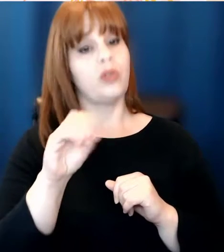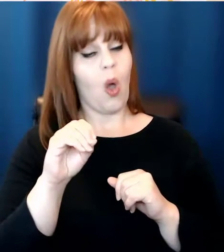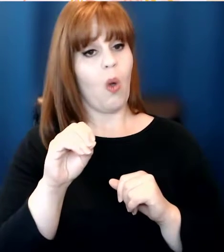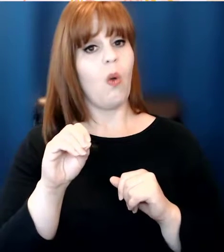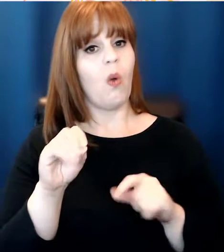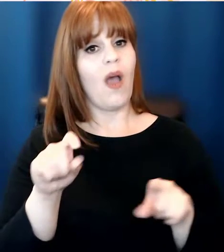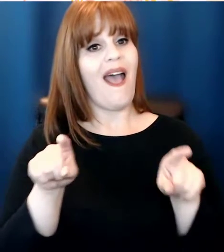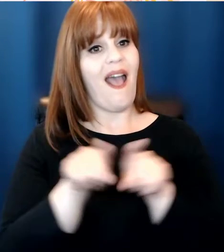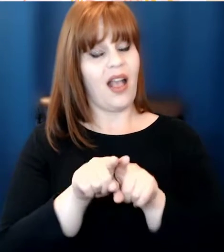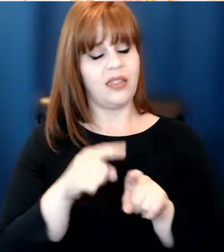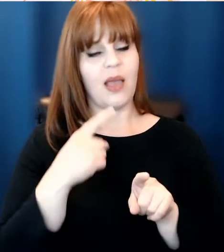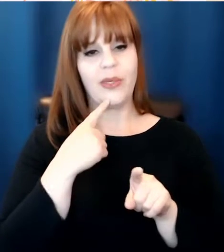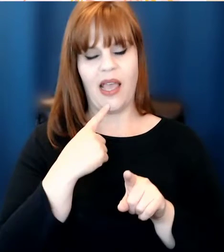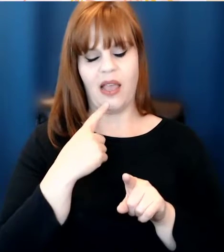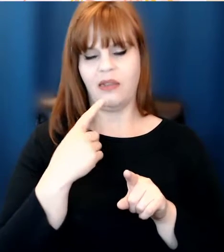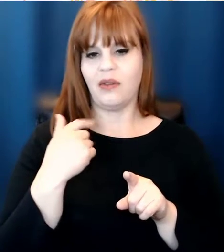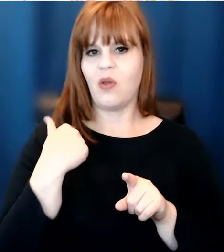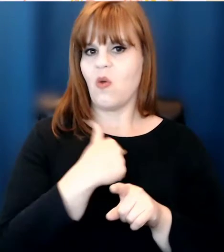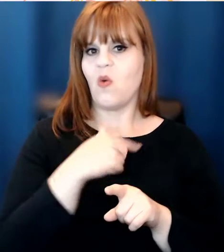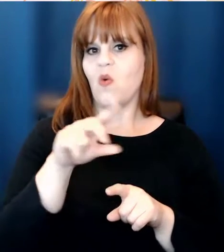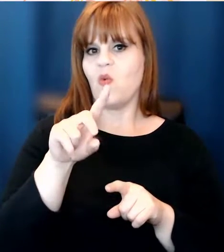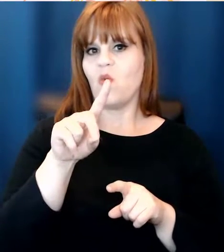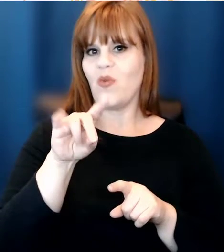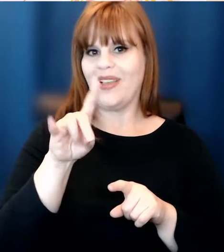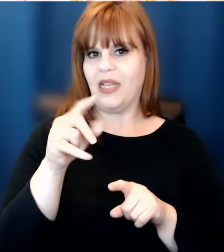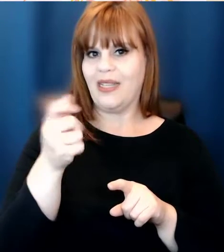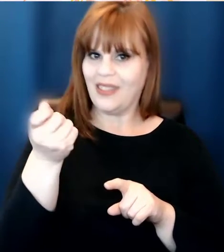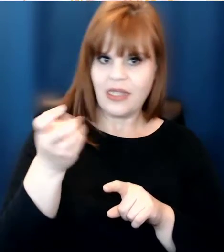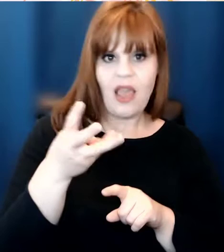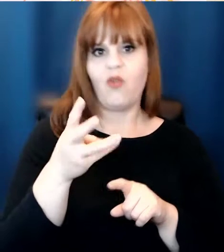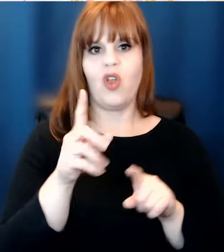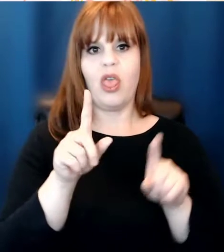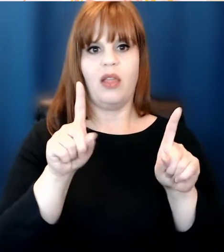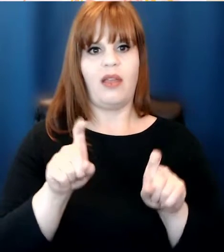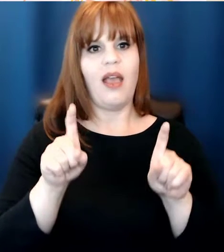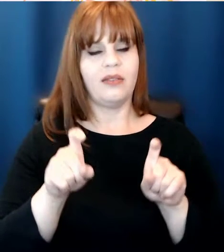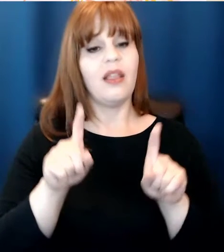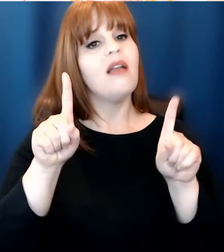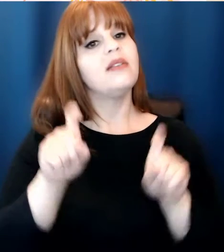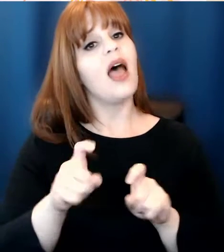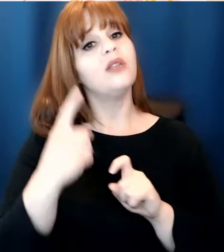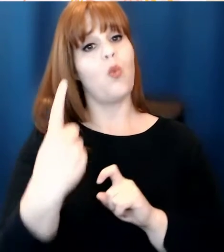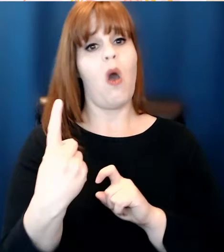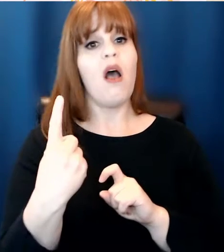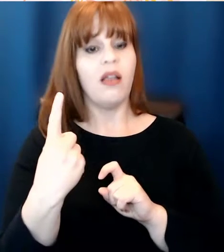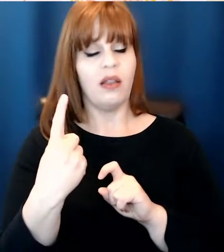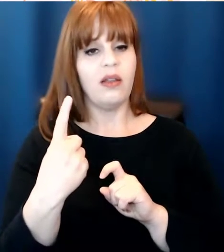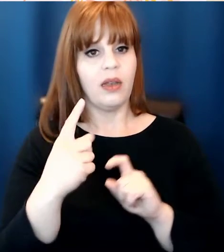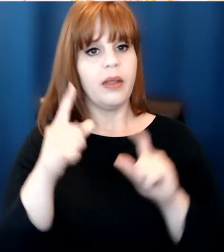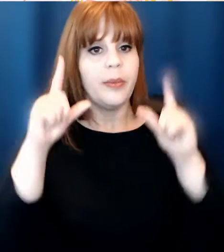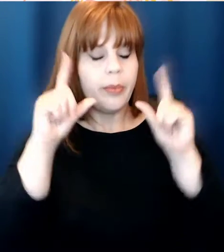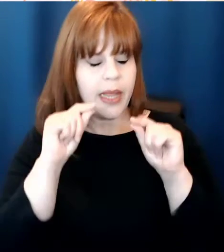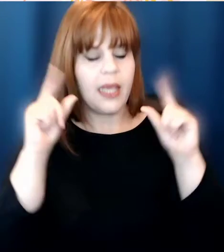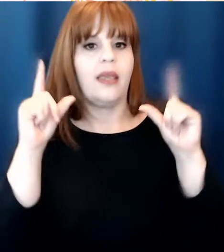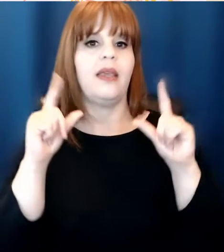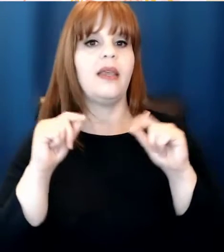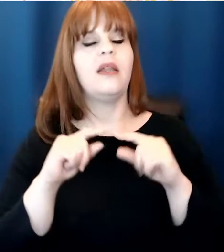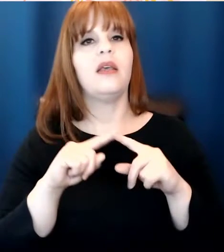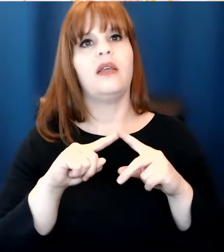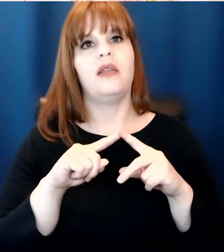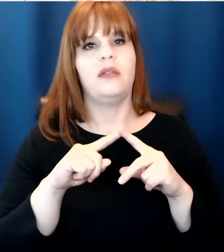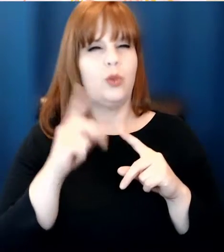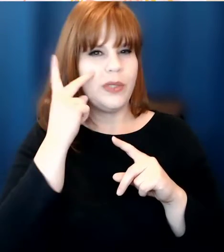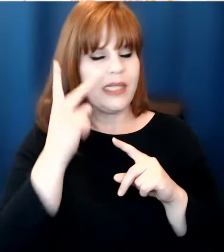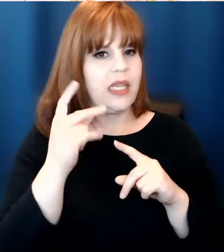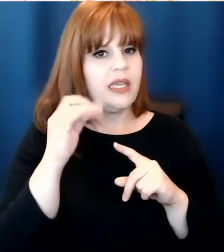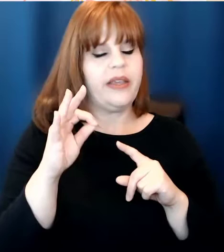As I was saying, we did several tests, and just to remind you, test one was, blinking,